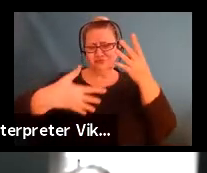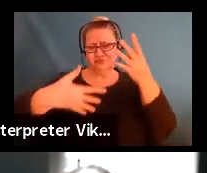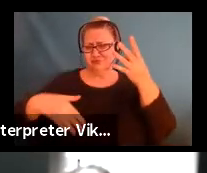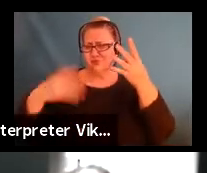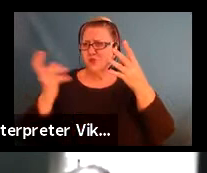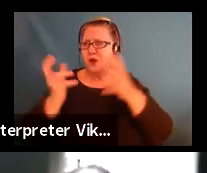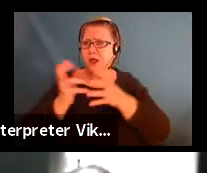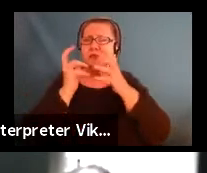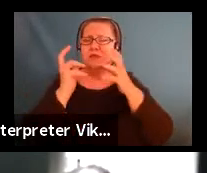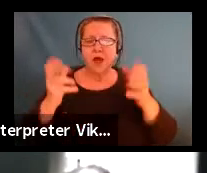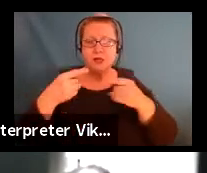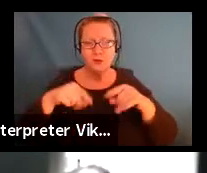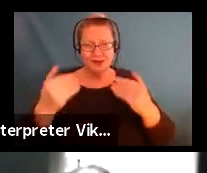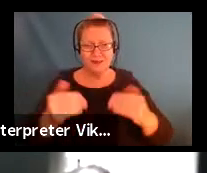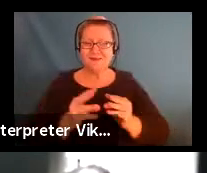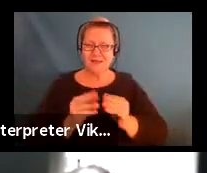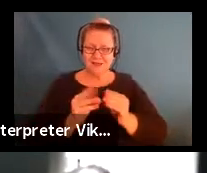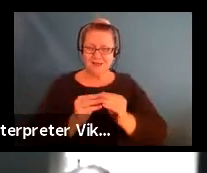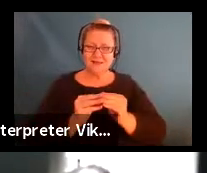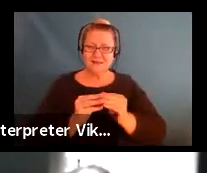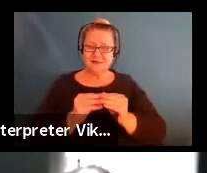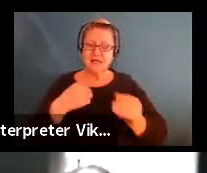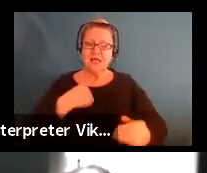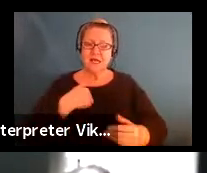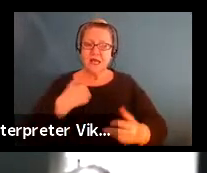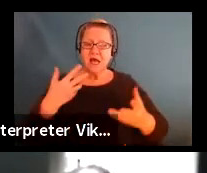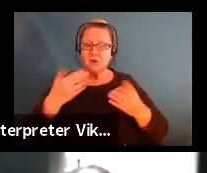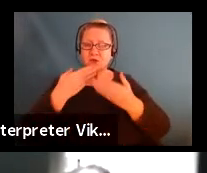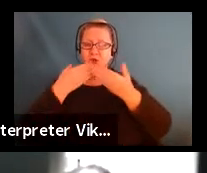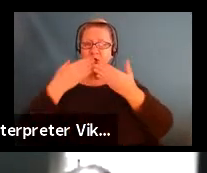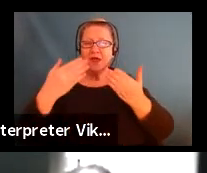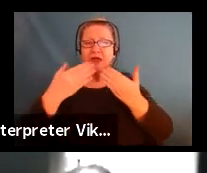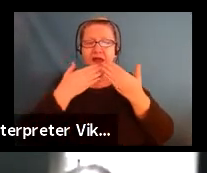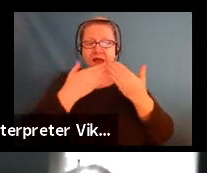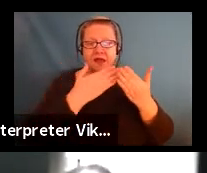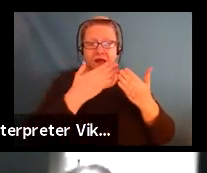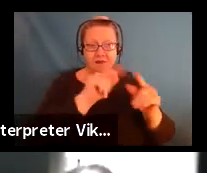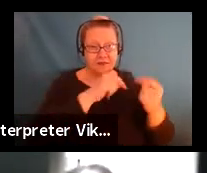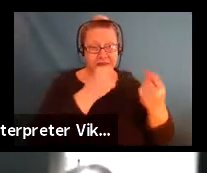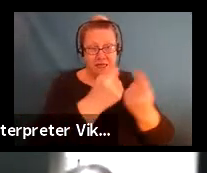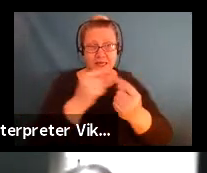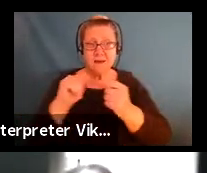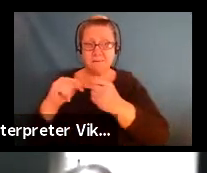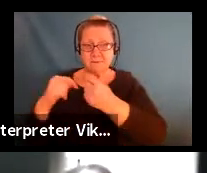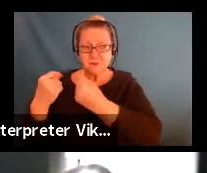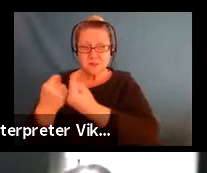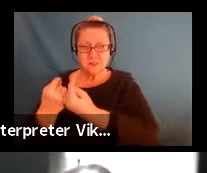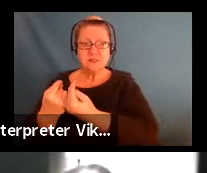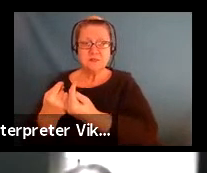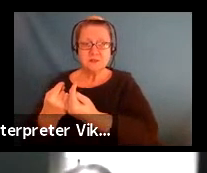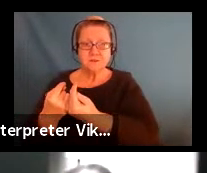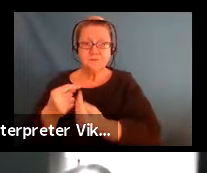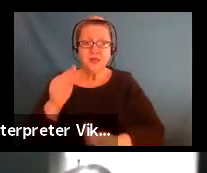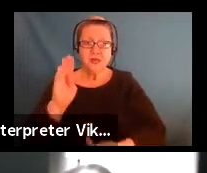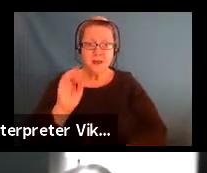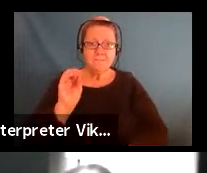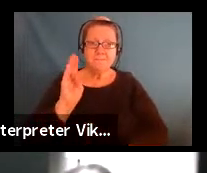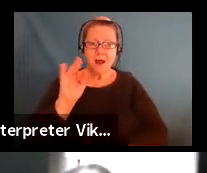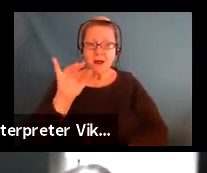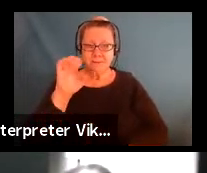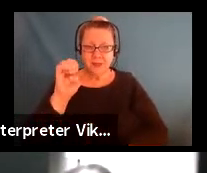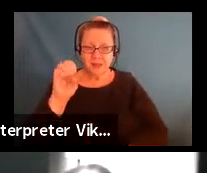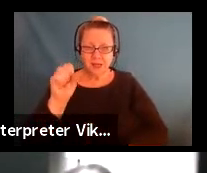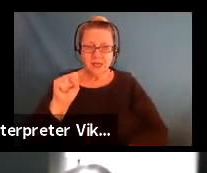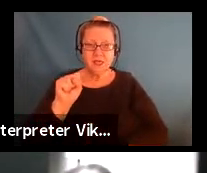meetings. And I want to thank our teams and Bobby Wunsch, our facilitator,